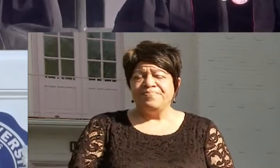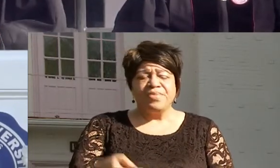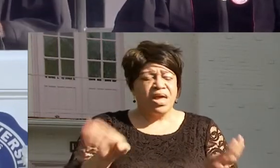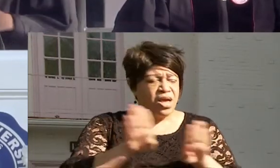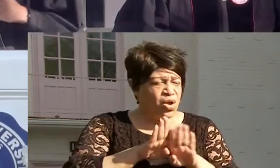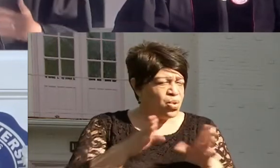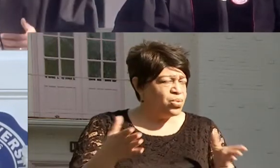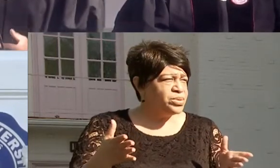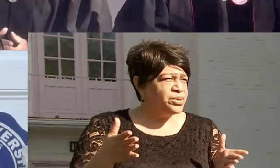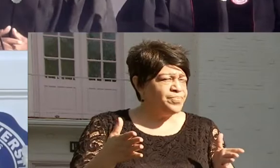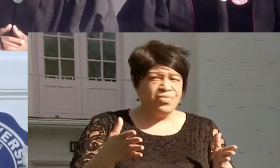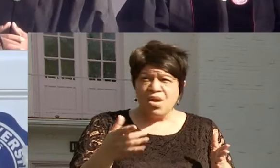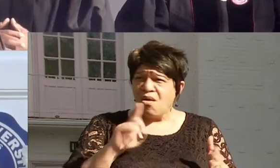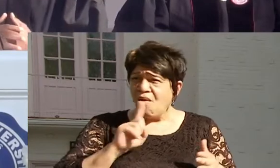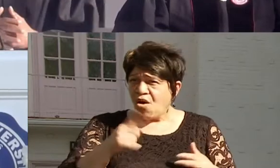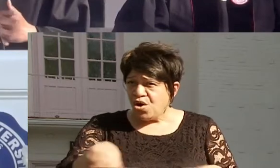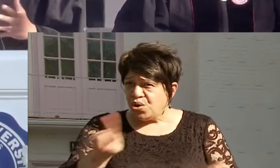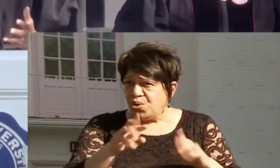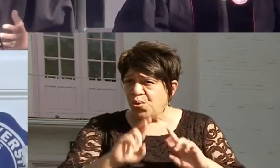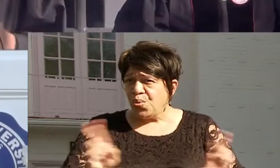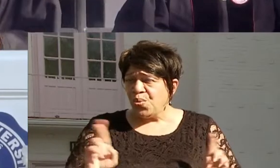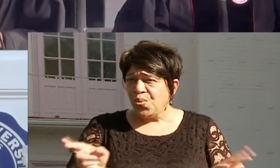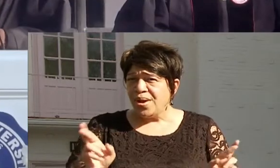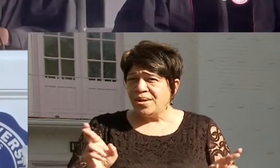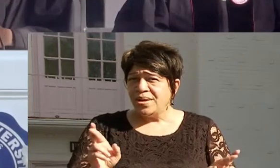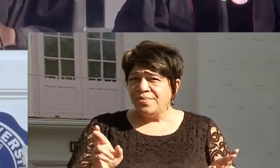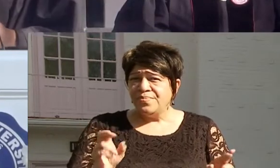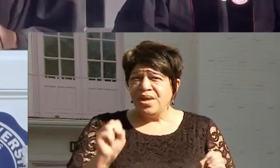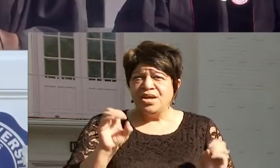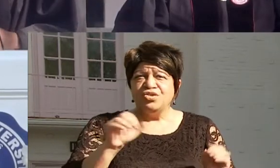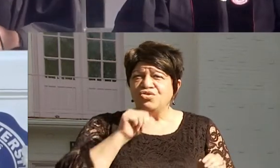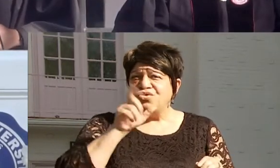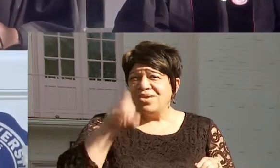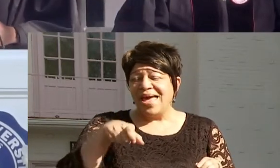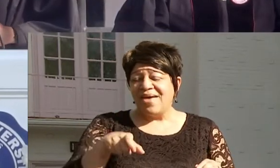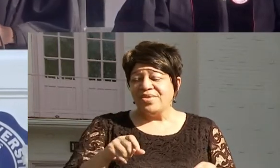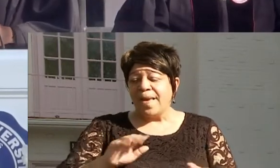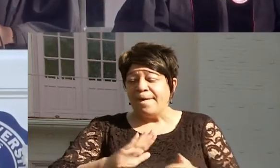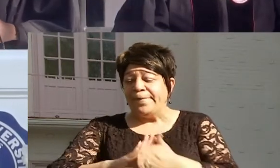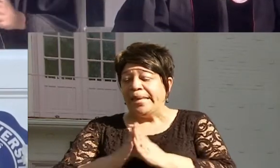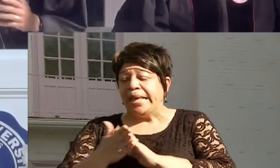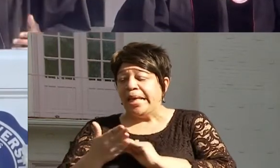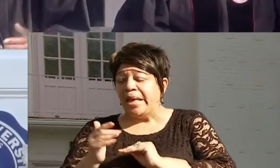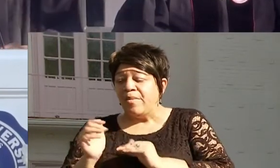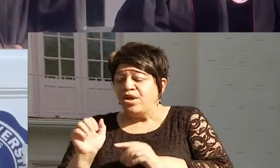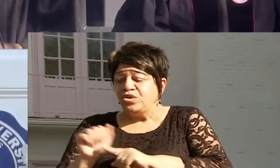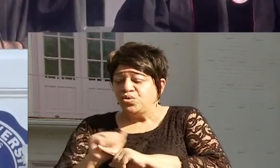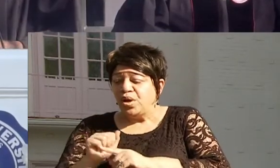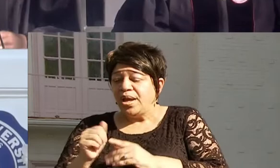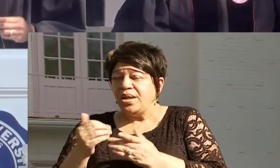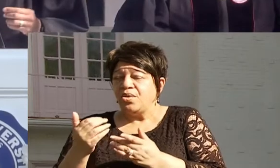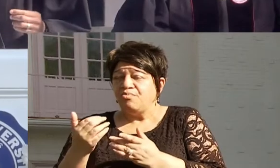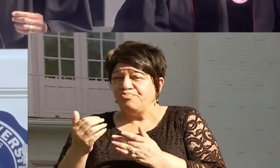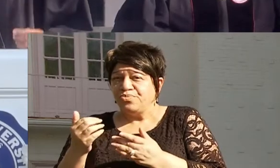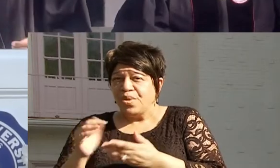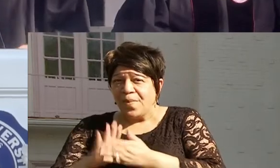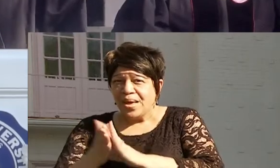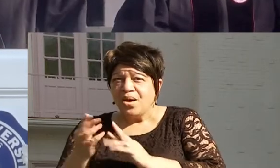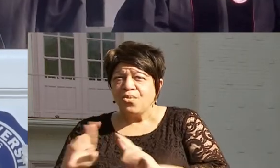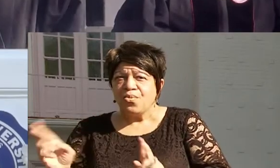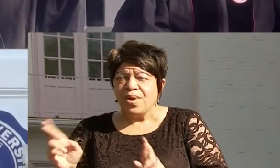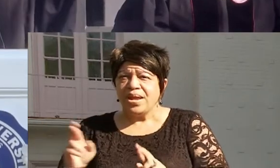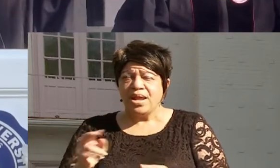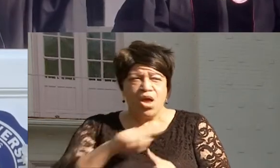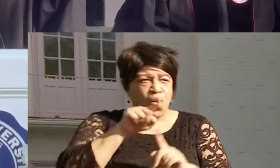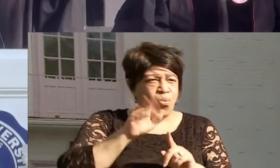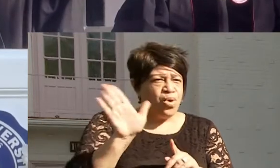are you ready so you don't have to get ready when the time comes and your new reality